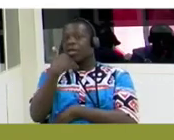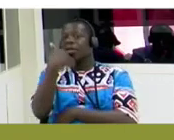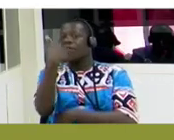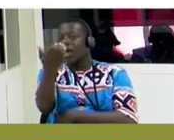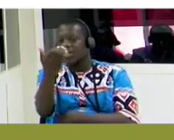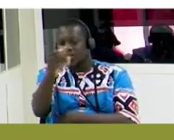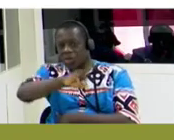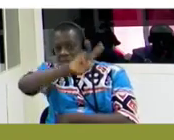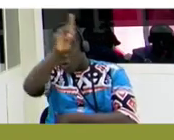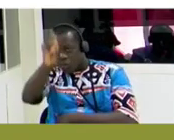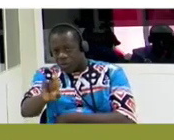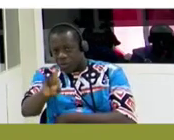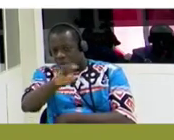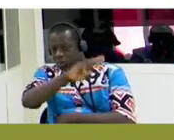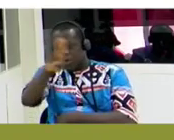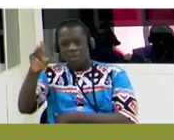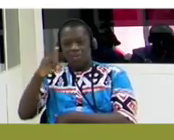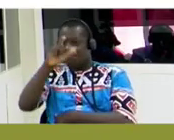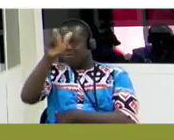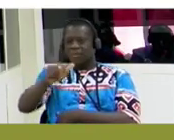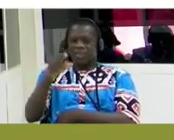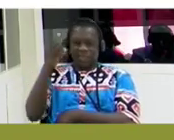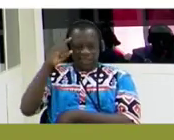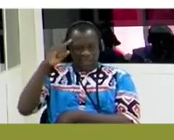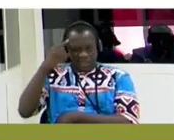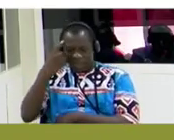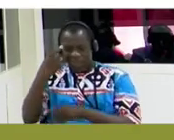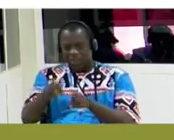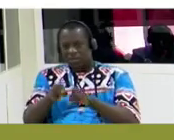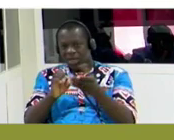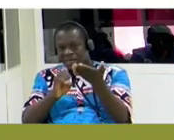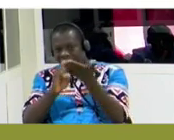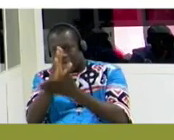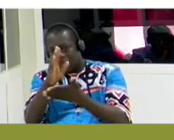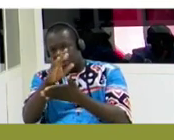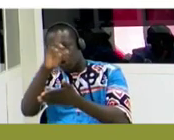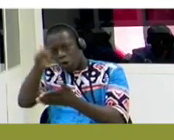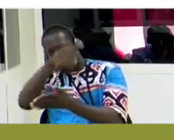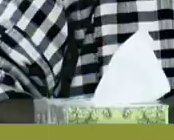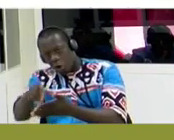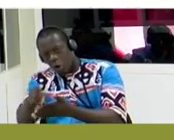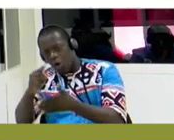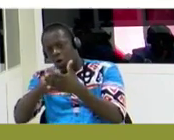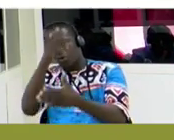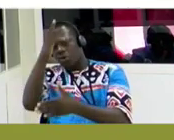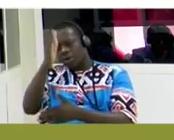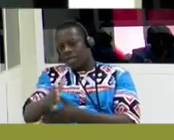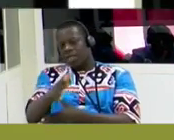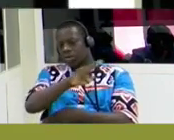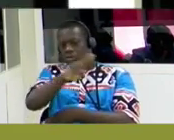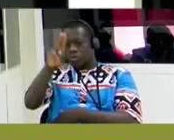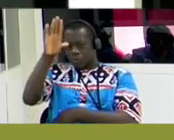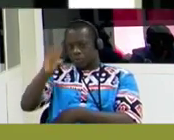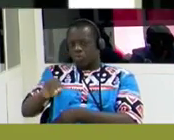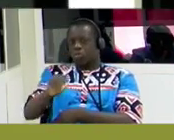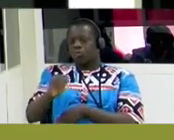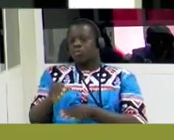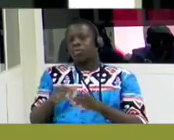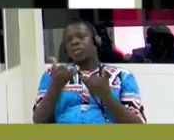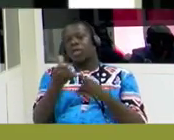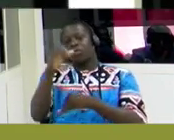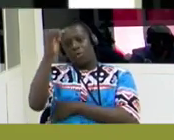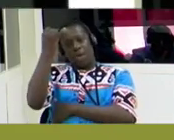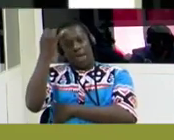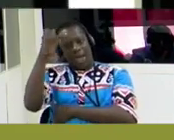enough to be given an order, whether wrong or right, and you don't fulfill it. Tell us your opinion. At